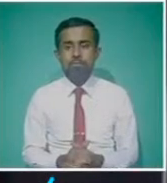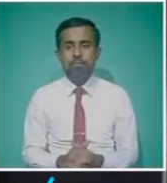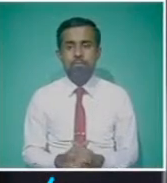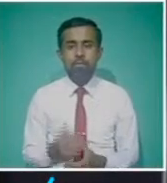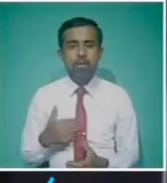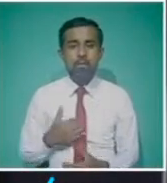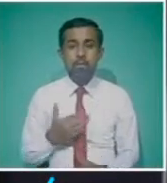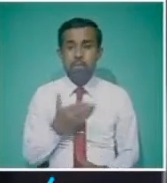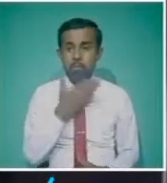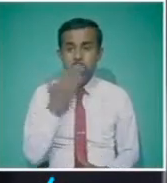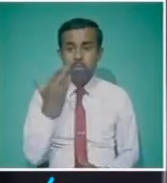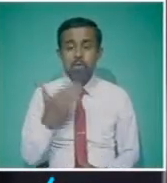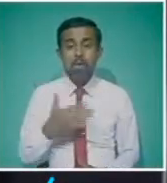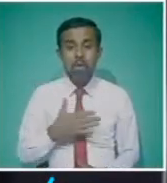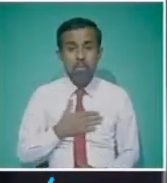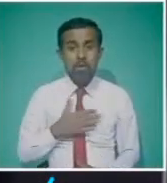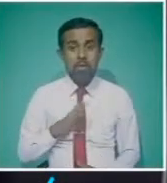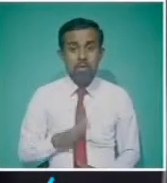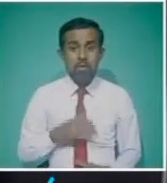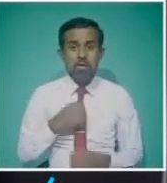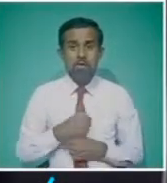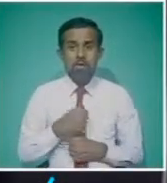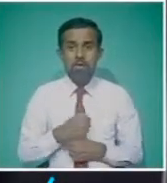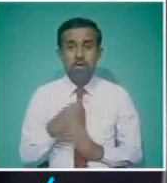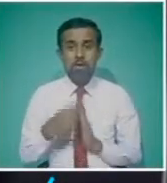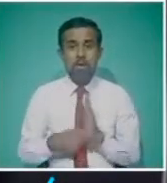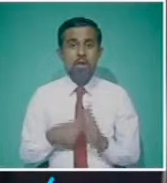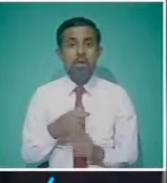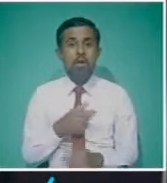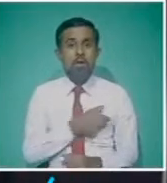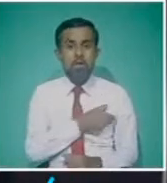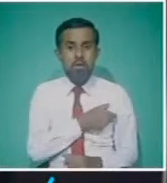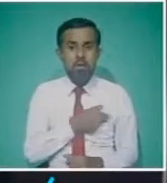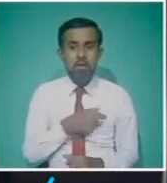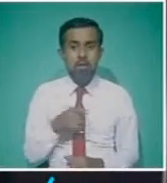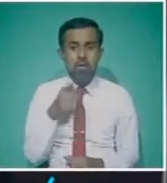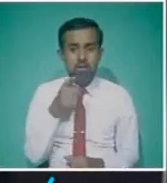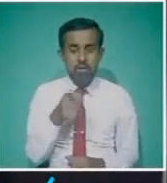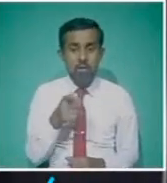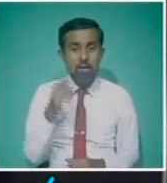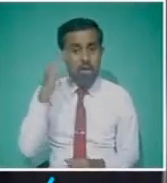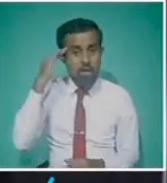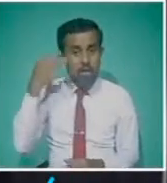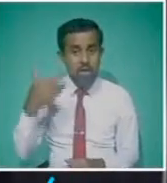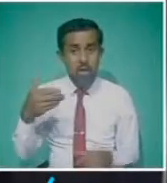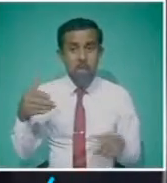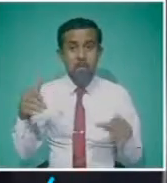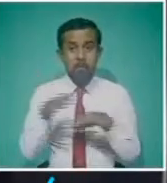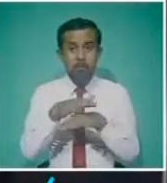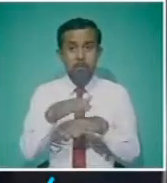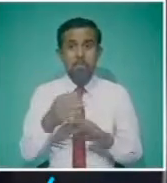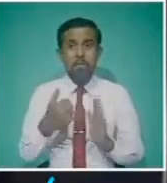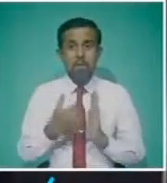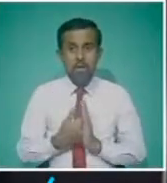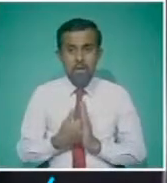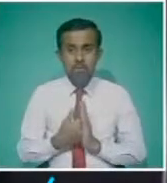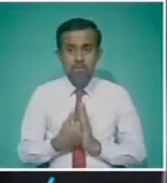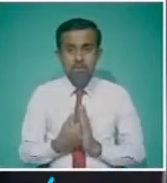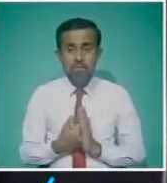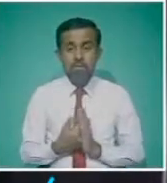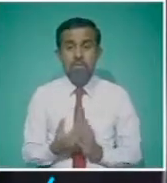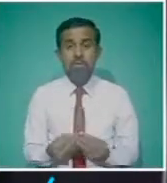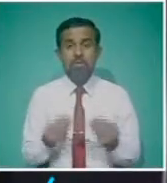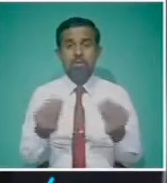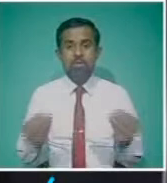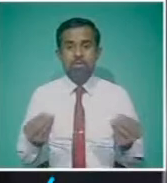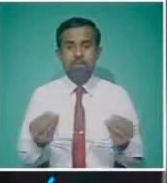journey. And on September 18, Sri Lanka declared an official state of mourning in remembrance.